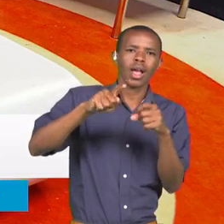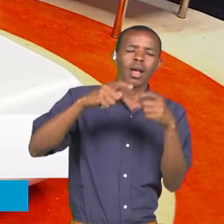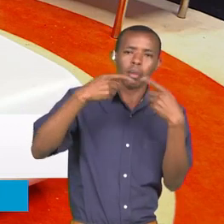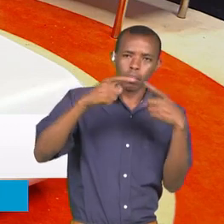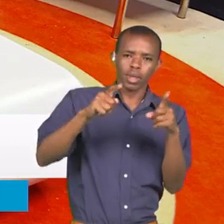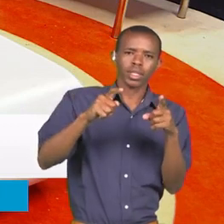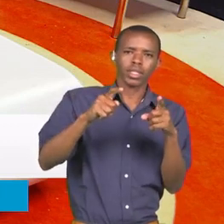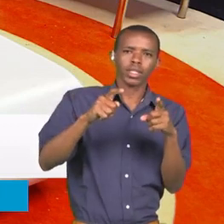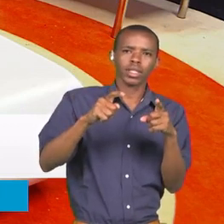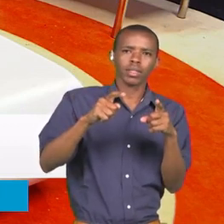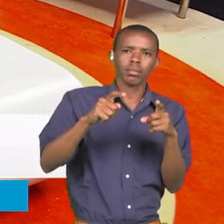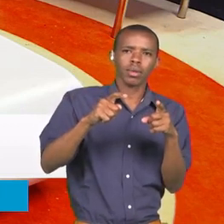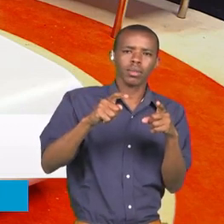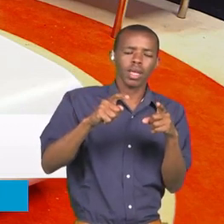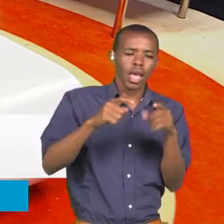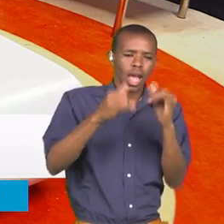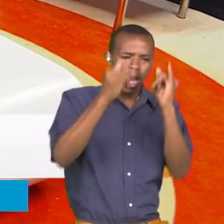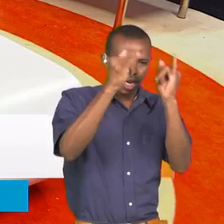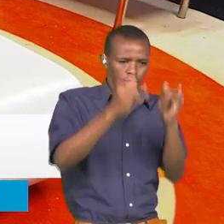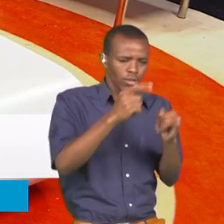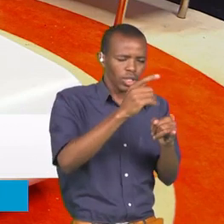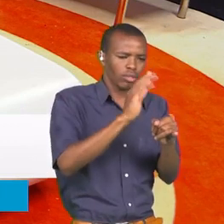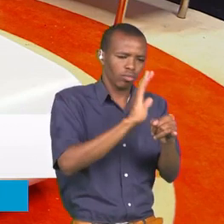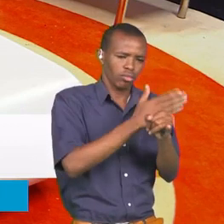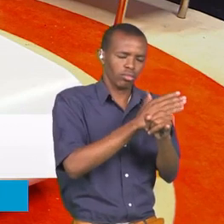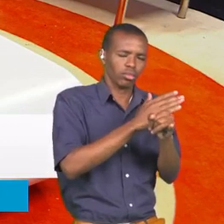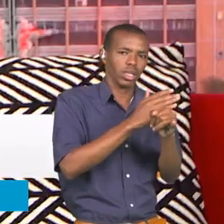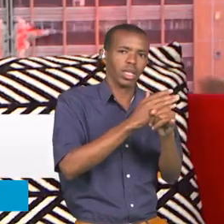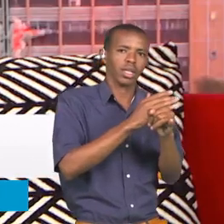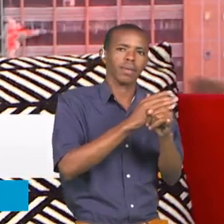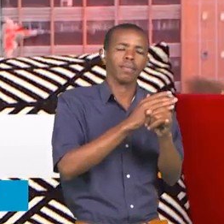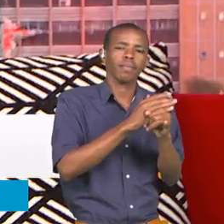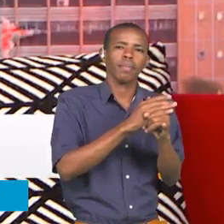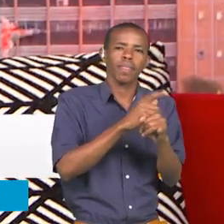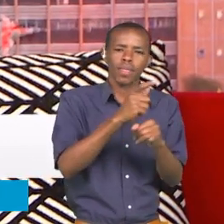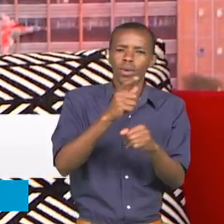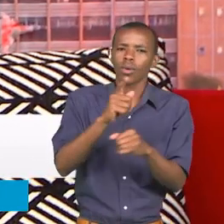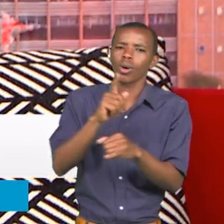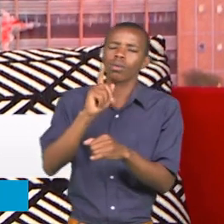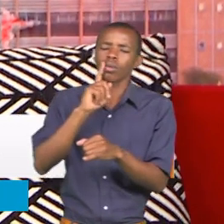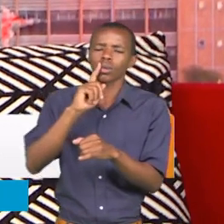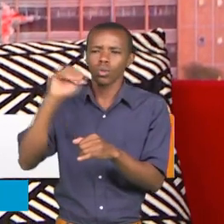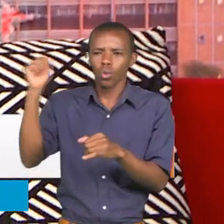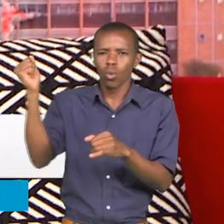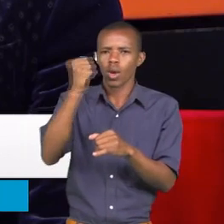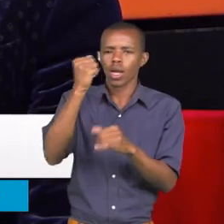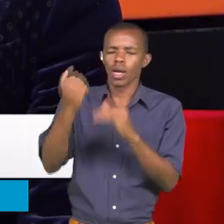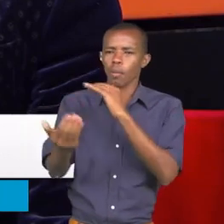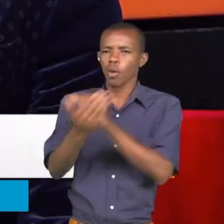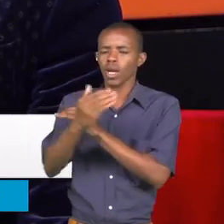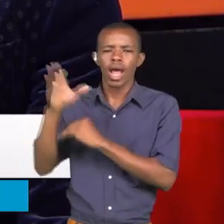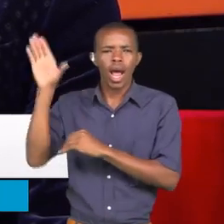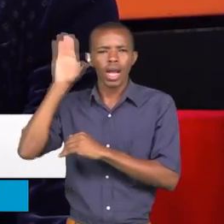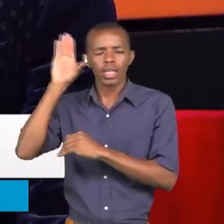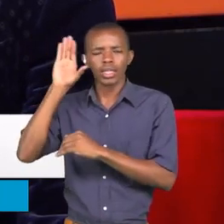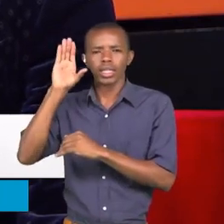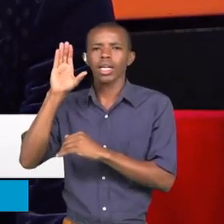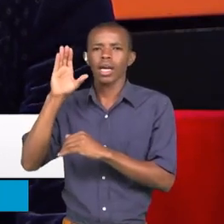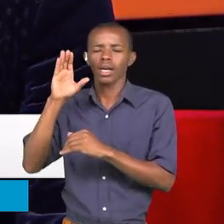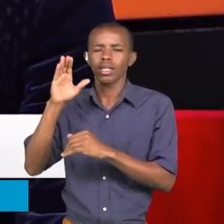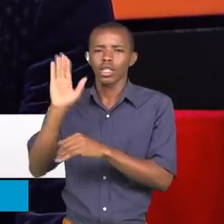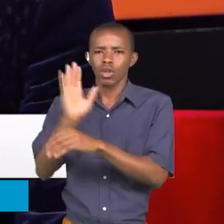that it has been performed by this person in its own rendition. Okay. Yeah. So you're allowed to wake up one morning and just listen to your song done by another person